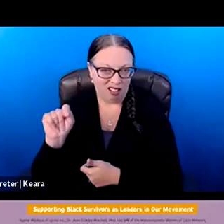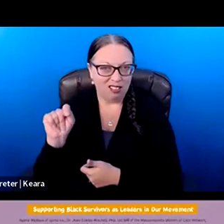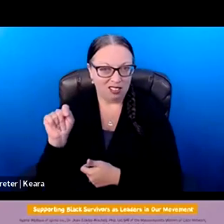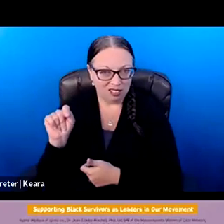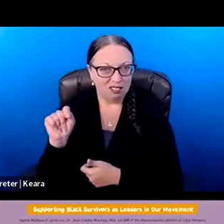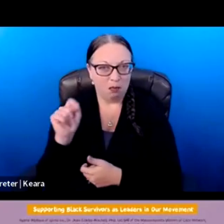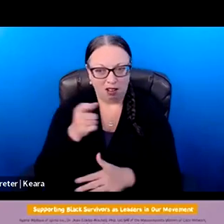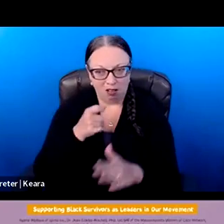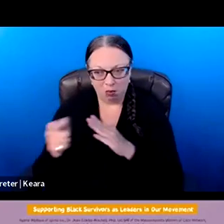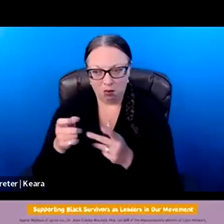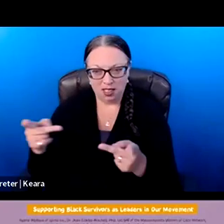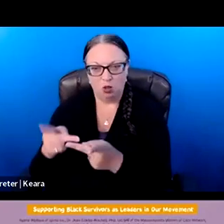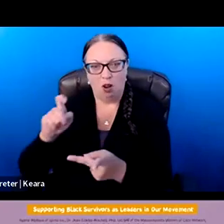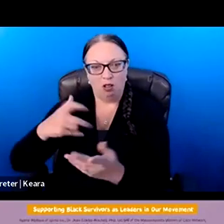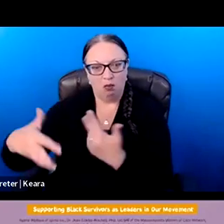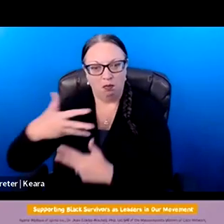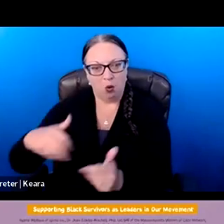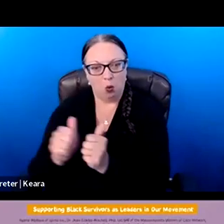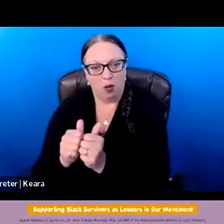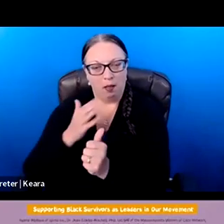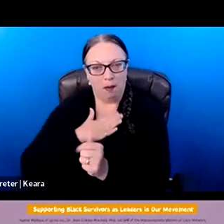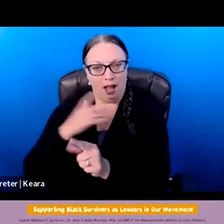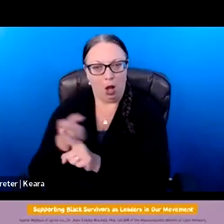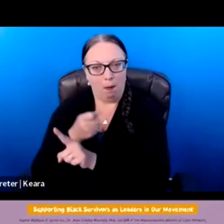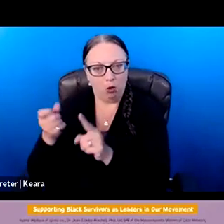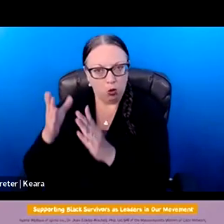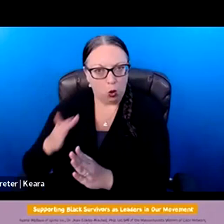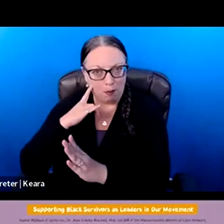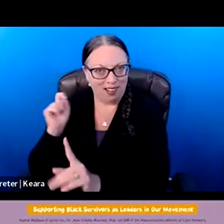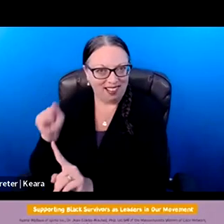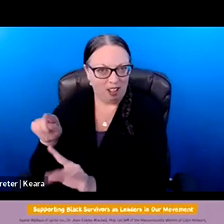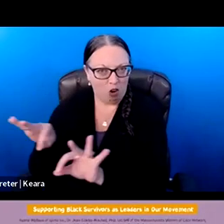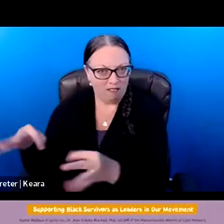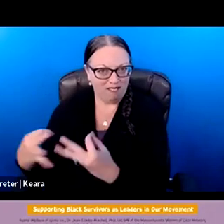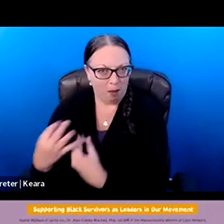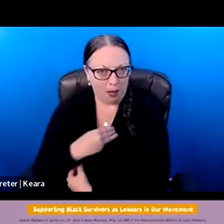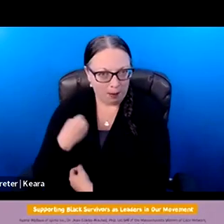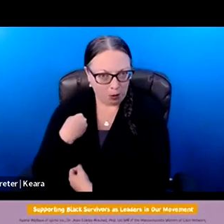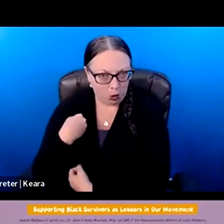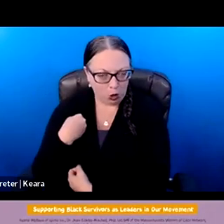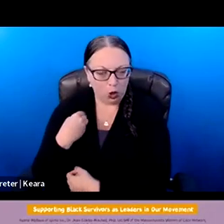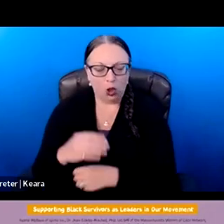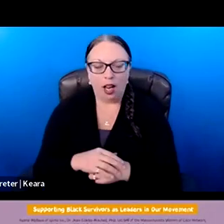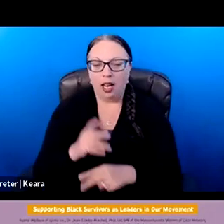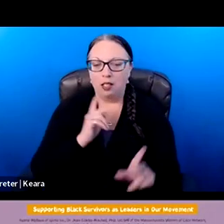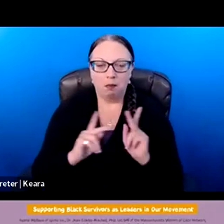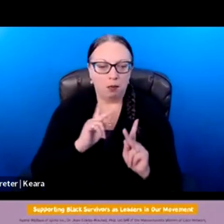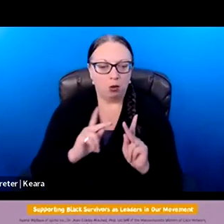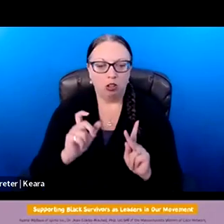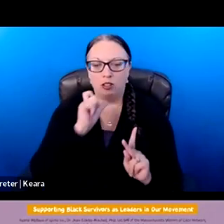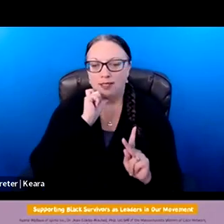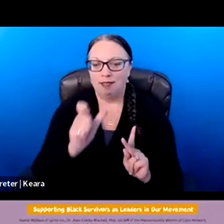where I had to be around my abuser because they're a family member, and just the act of folks not taking my